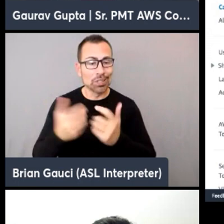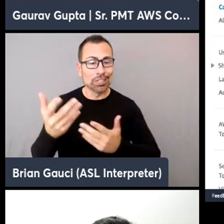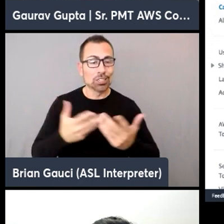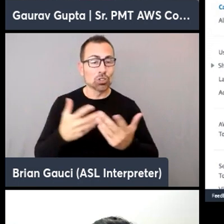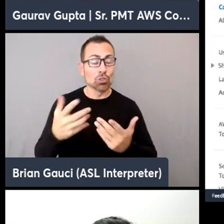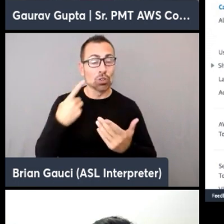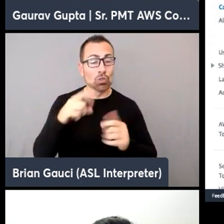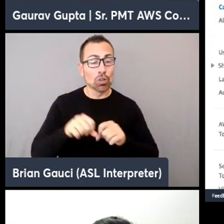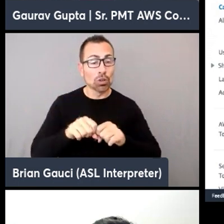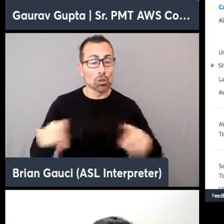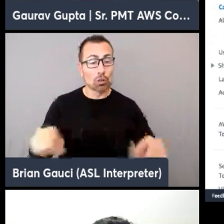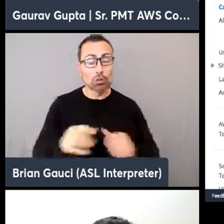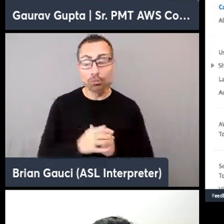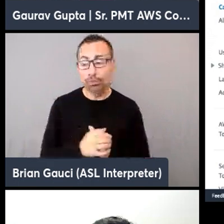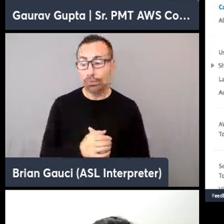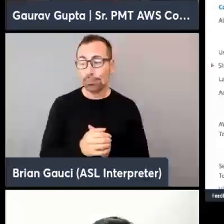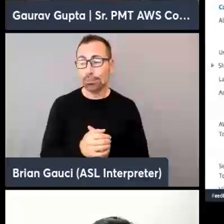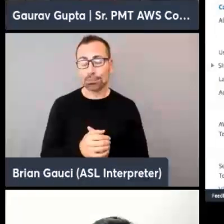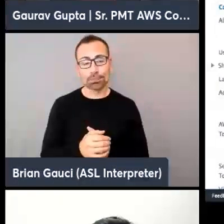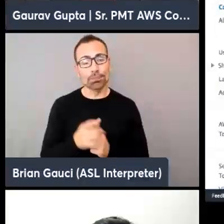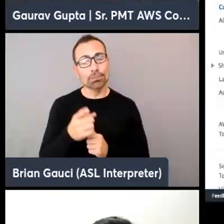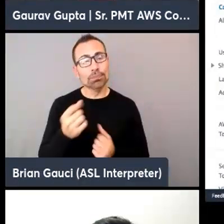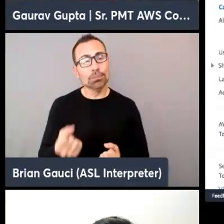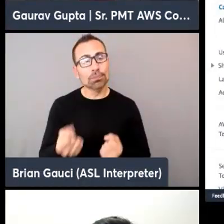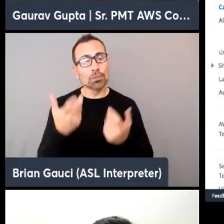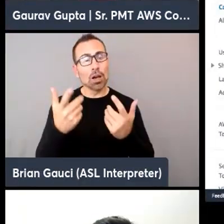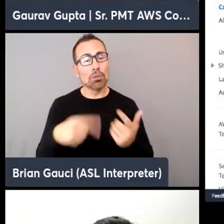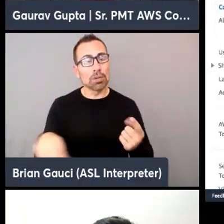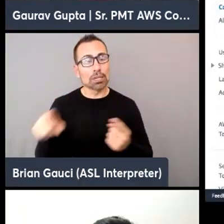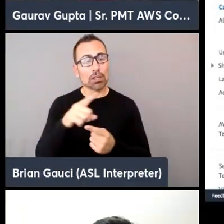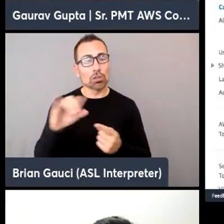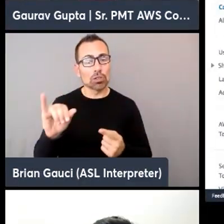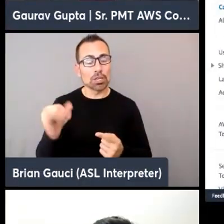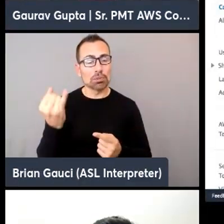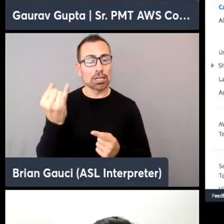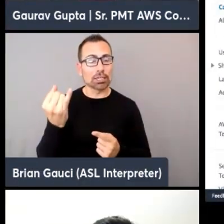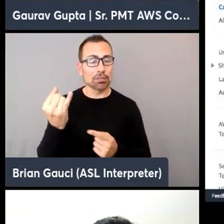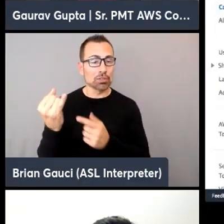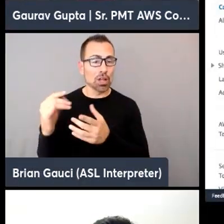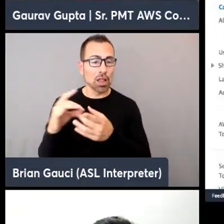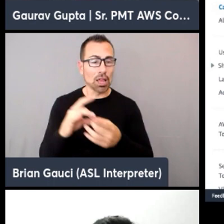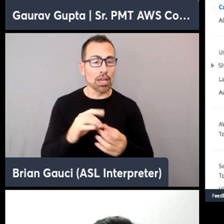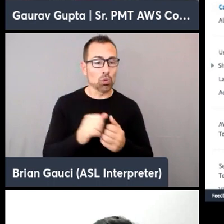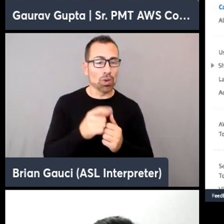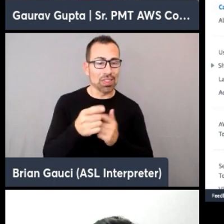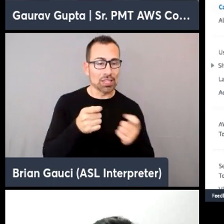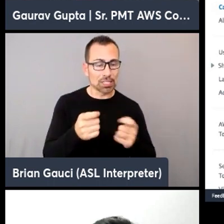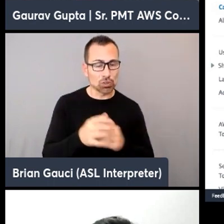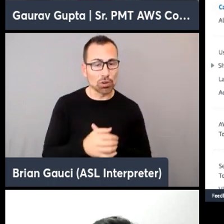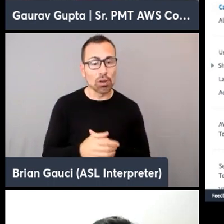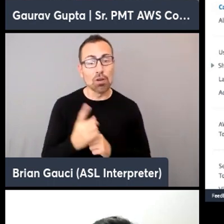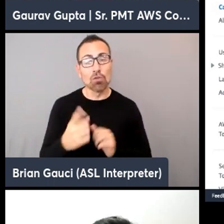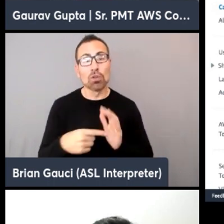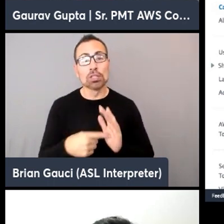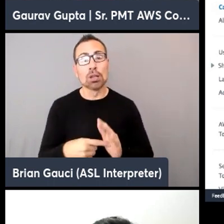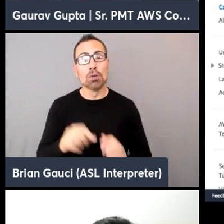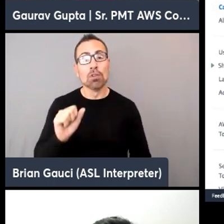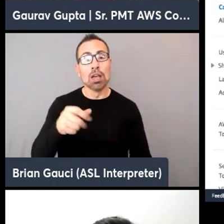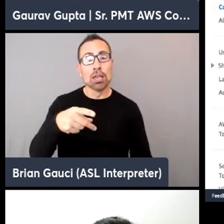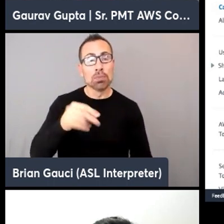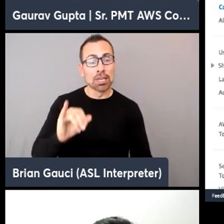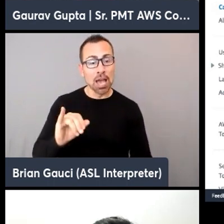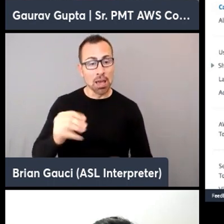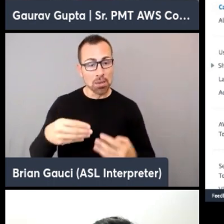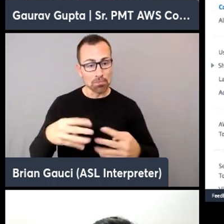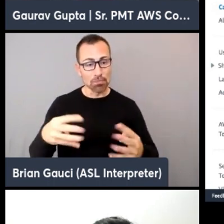deployment, and how many of those control objectives does that control align to, right? So for example, for API gateway,